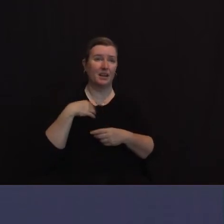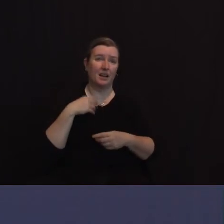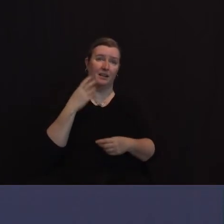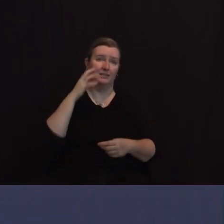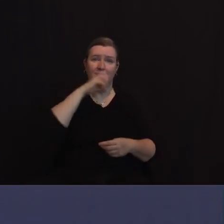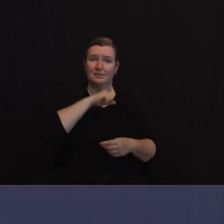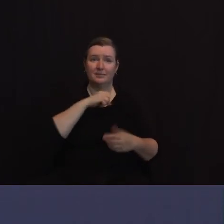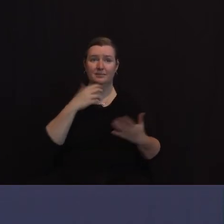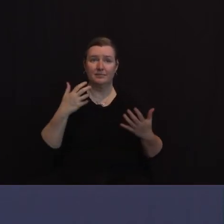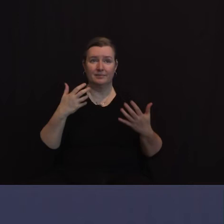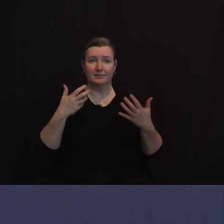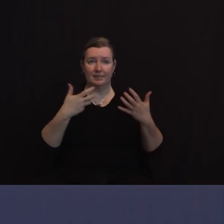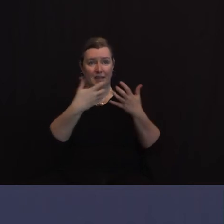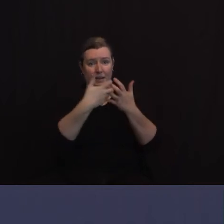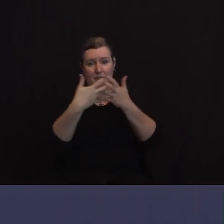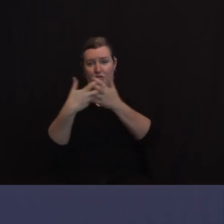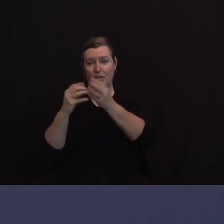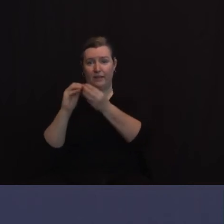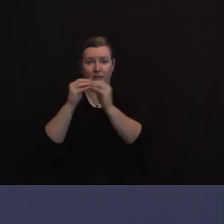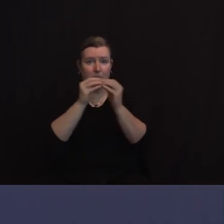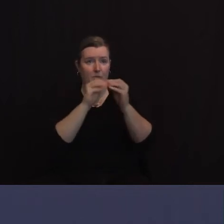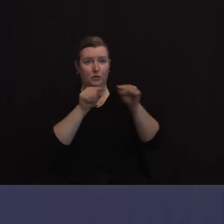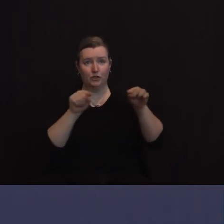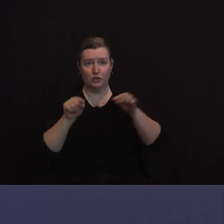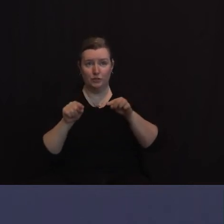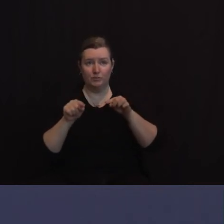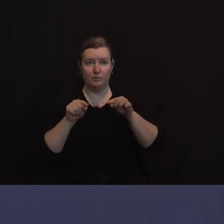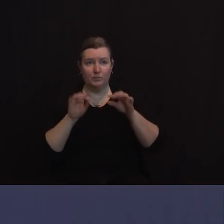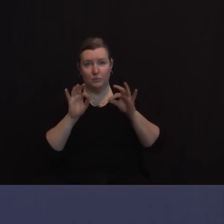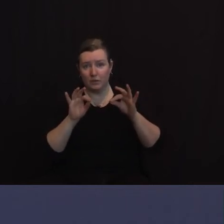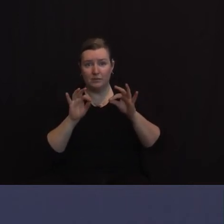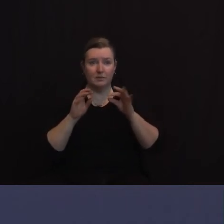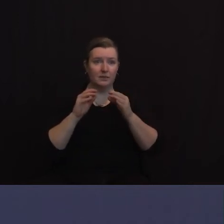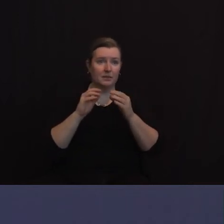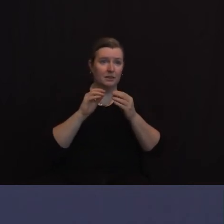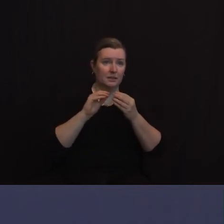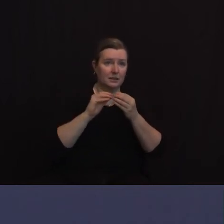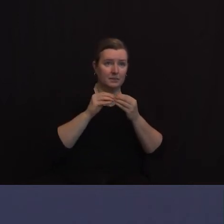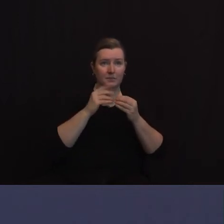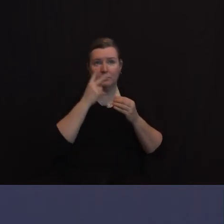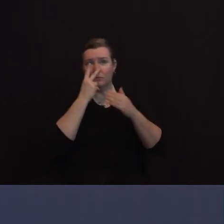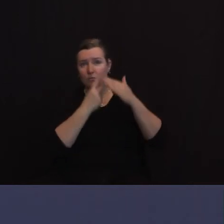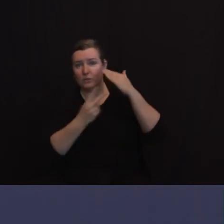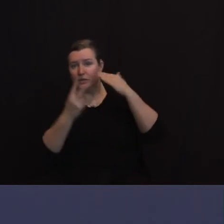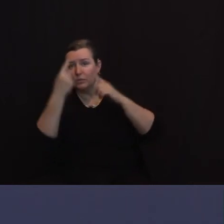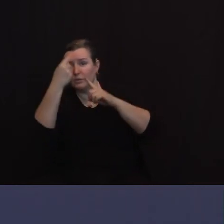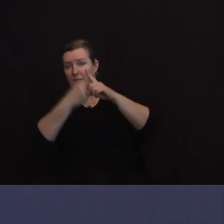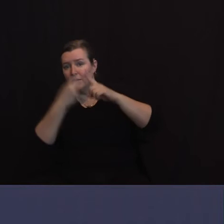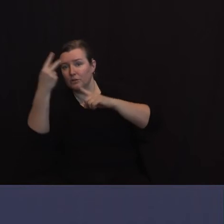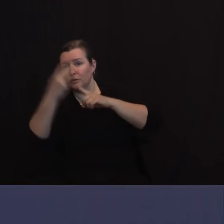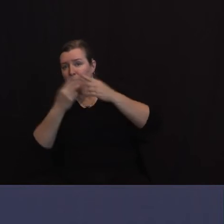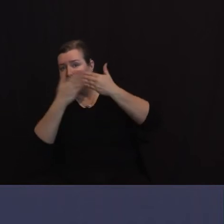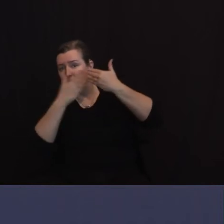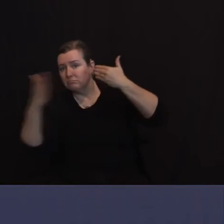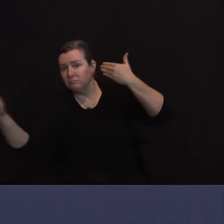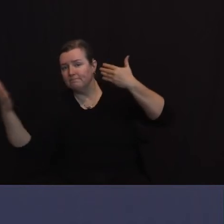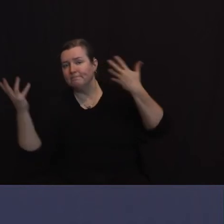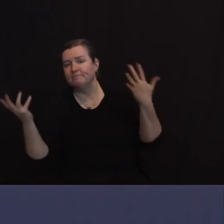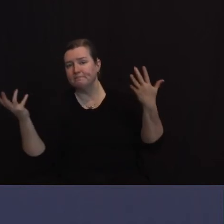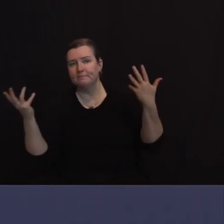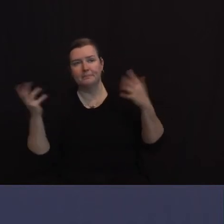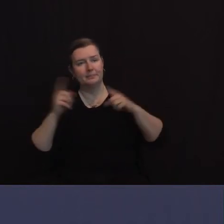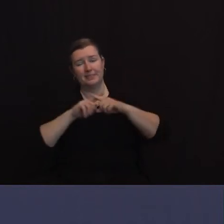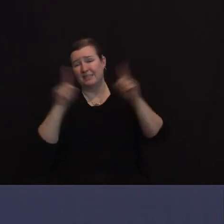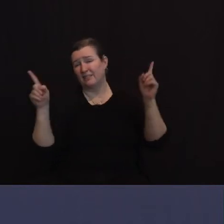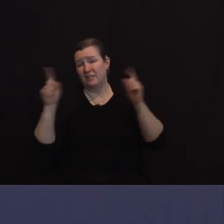to go in the right direction. A month or two from now, just to go out a little bit, you're in a completely different ballgame as it relates to school. I was